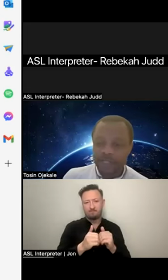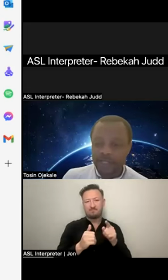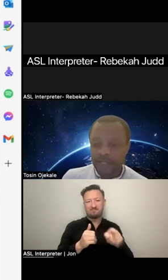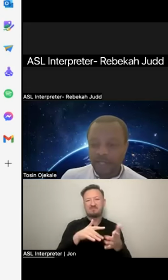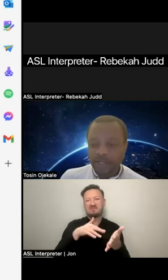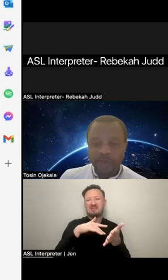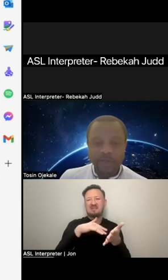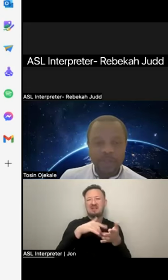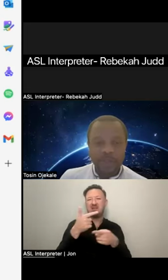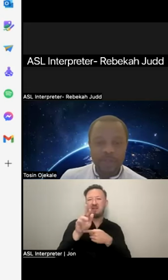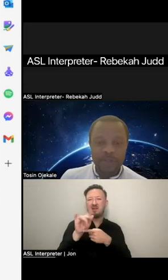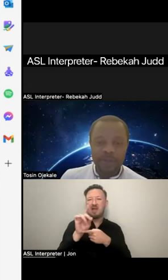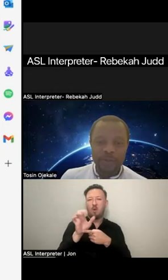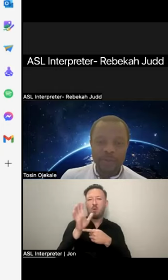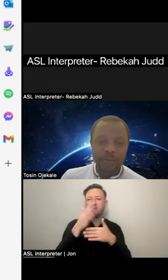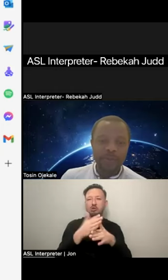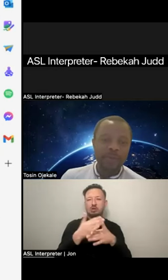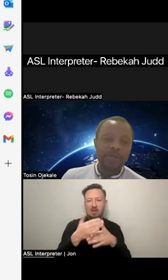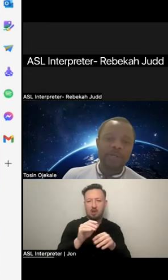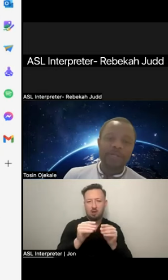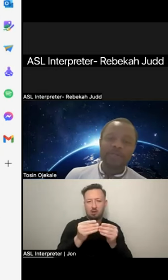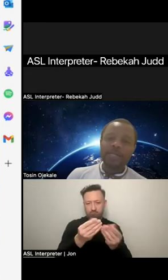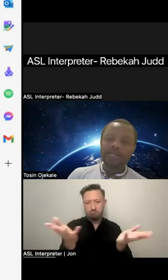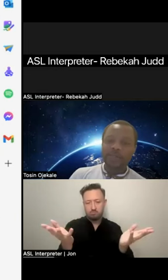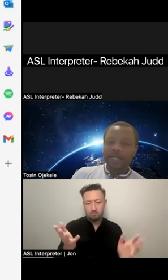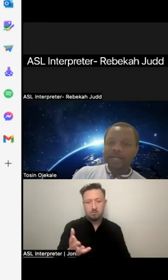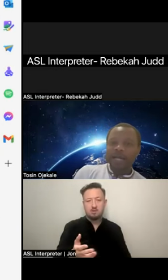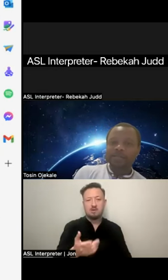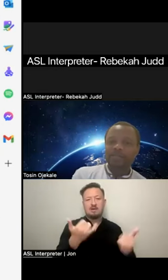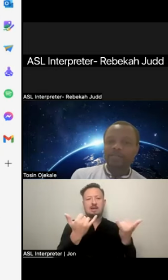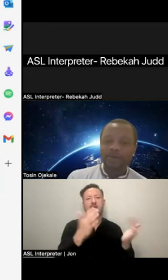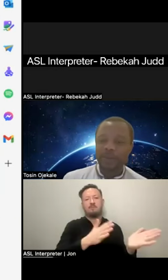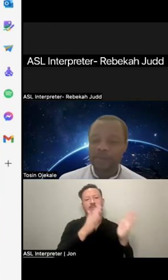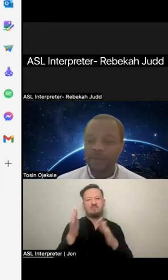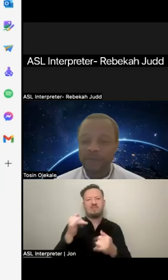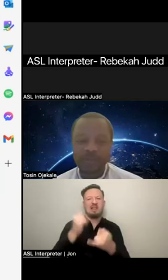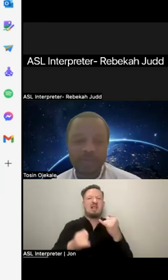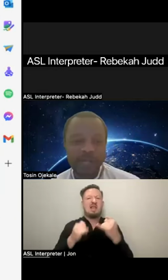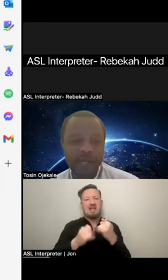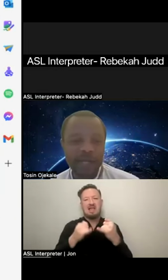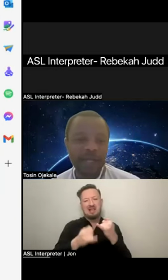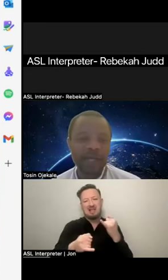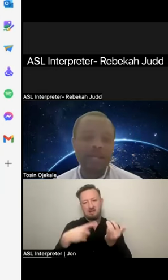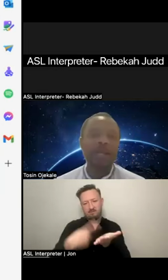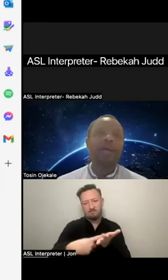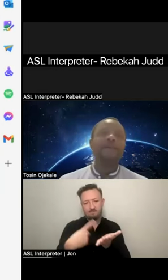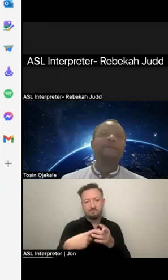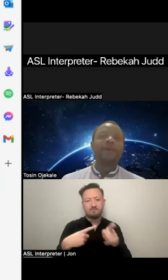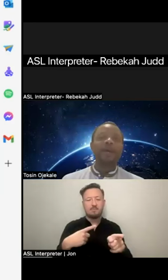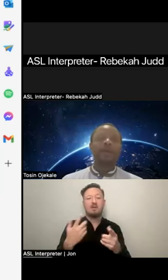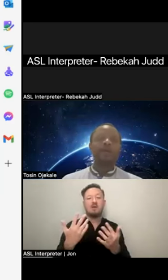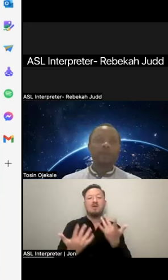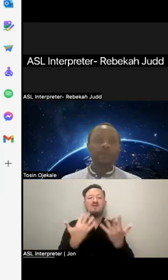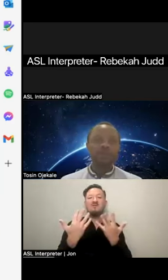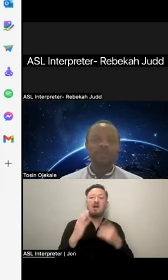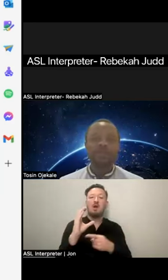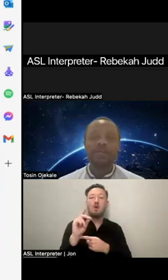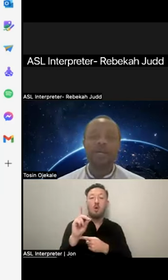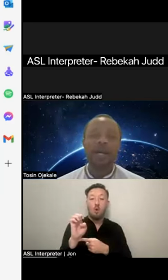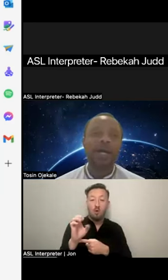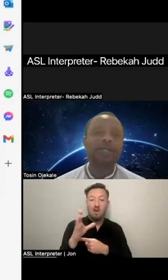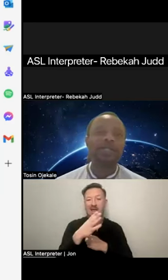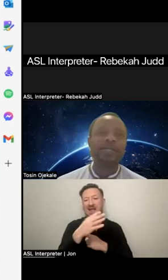shared with you. So let's look at the last topic for today: fire